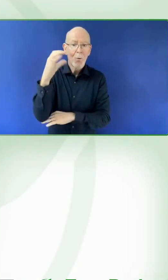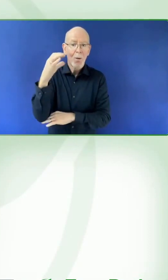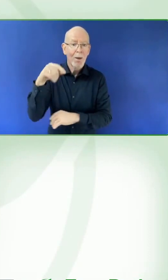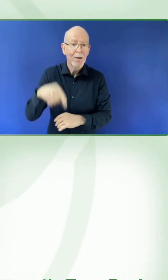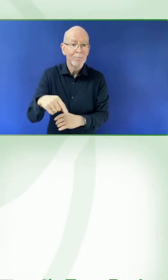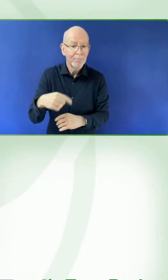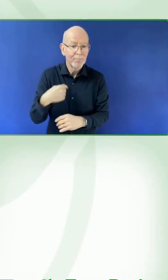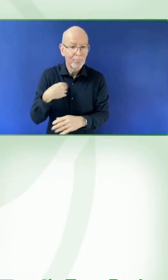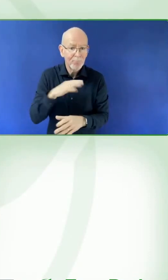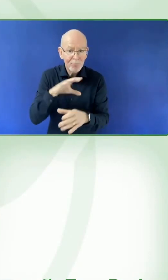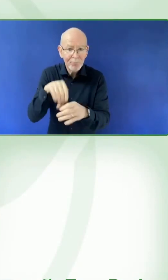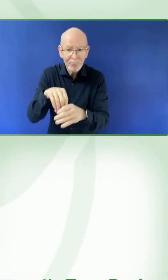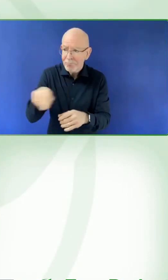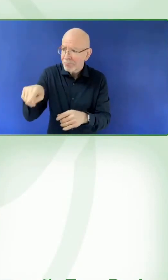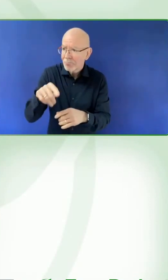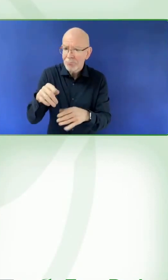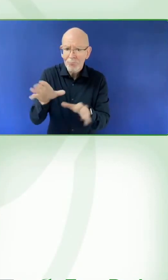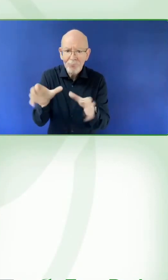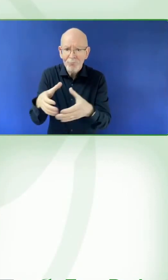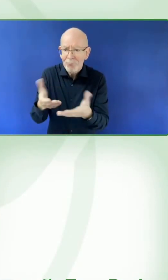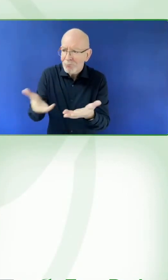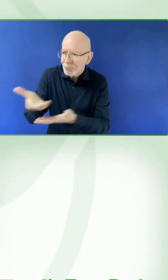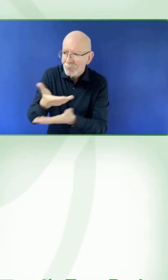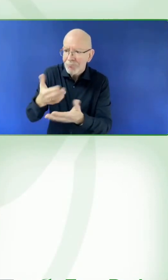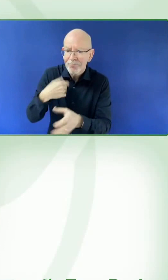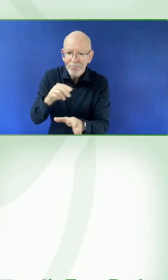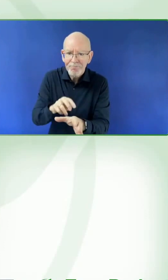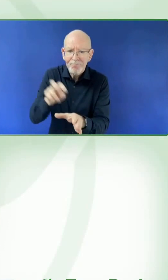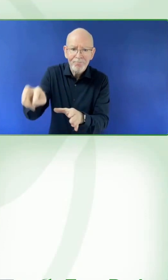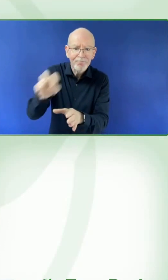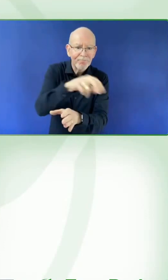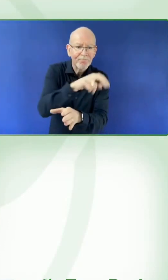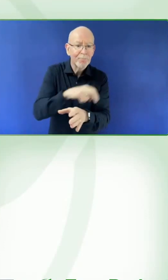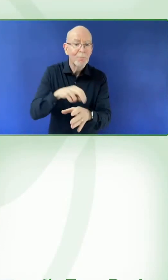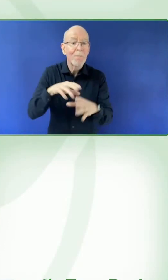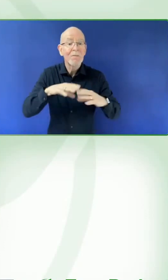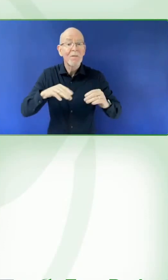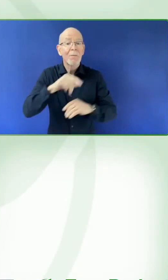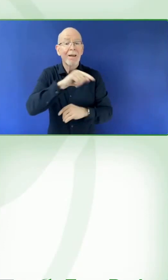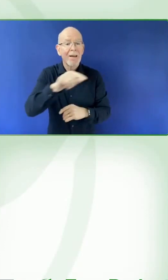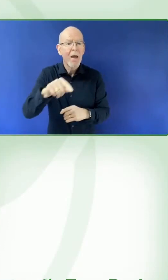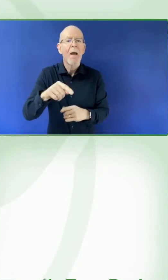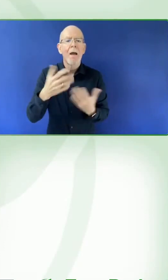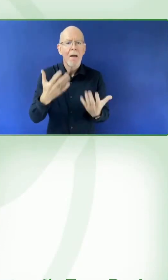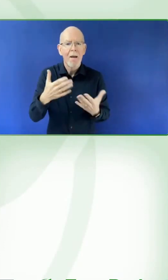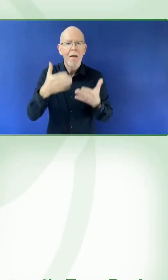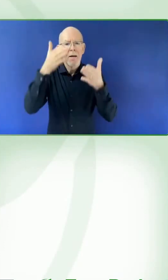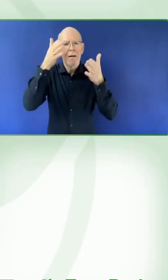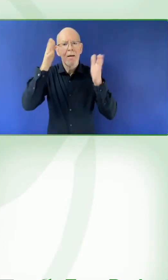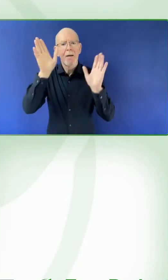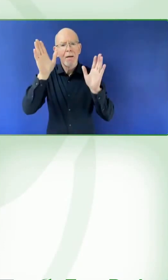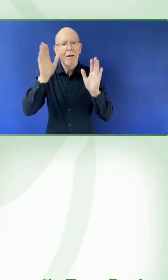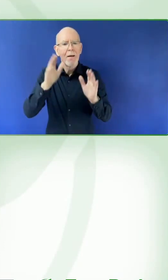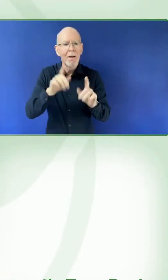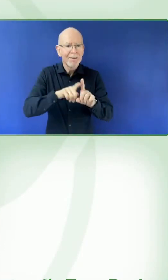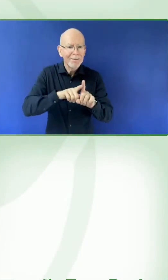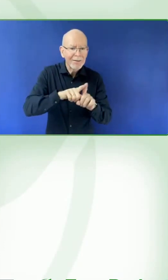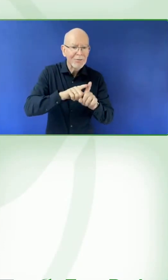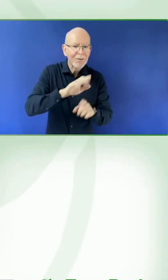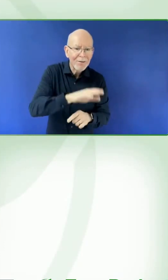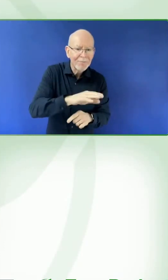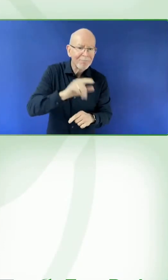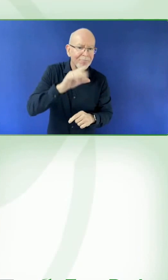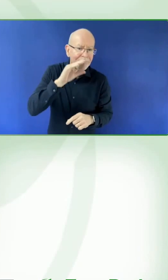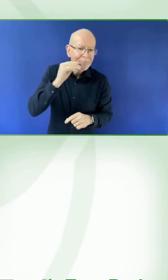production. We work also in advocacy. We have in this moment regulation with a new law,